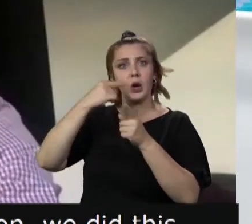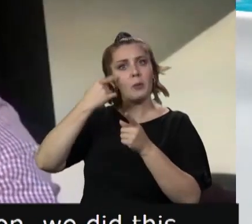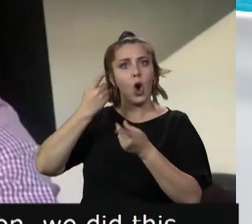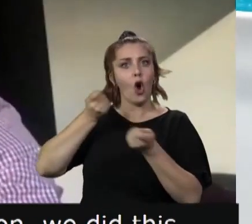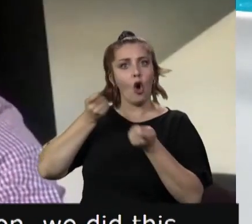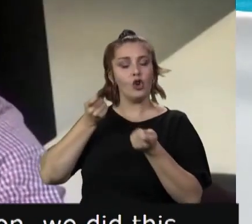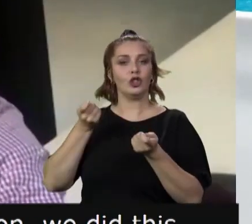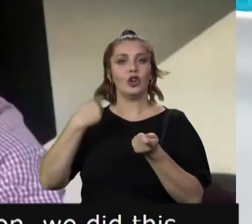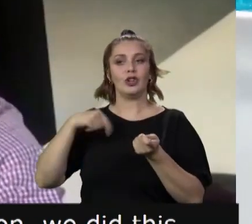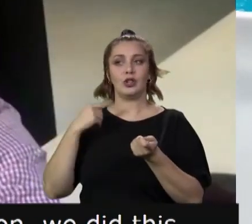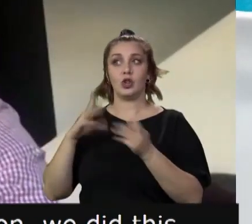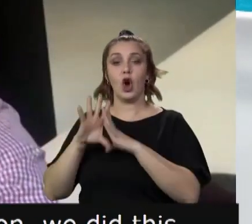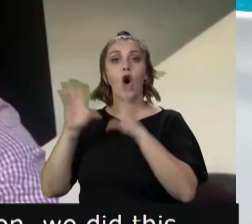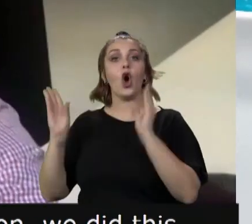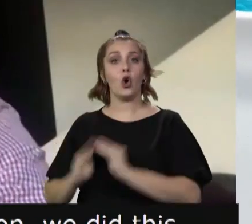Europe.